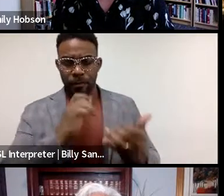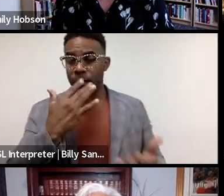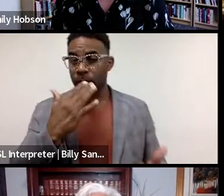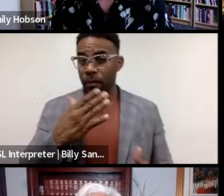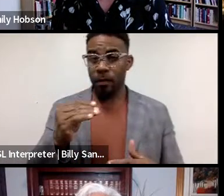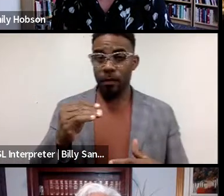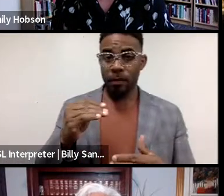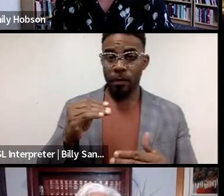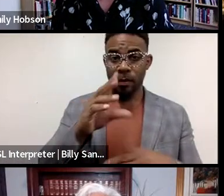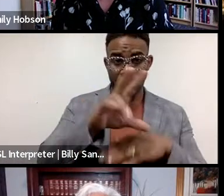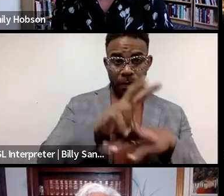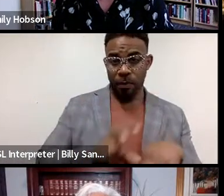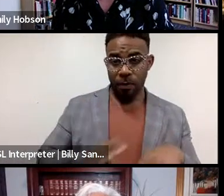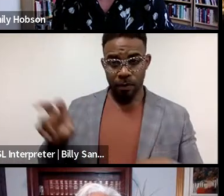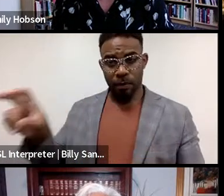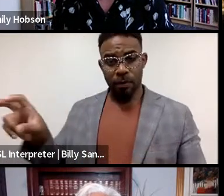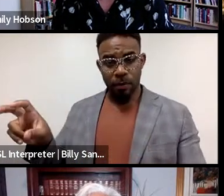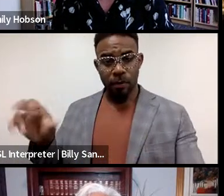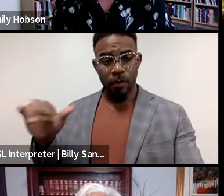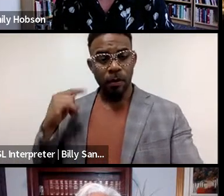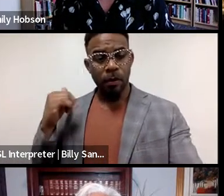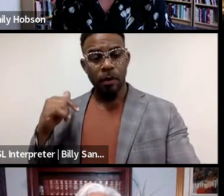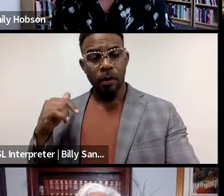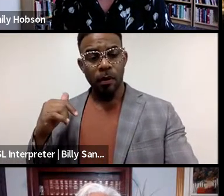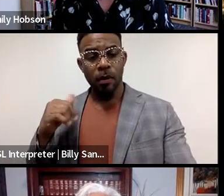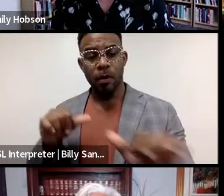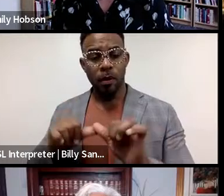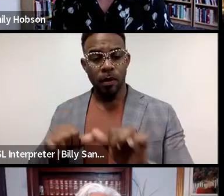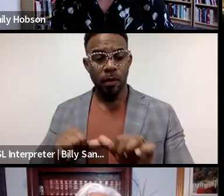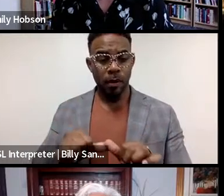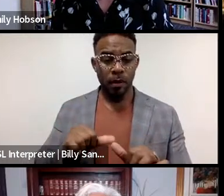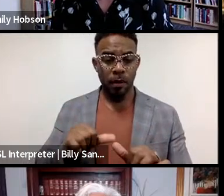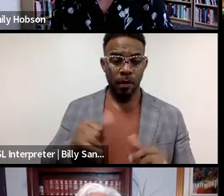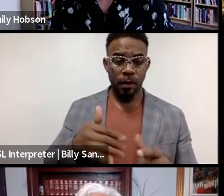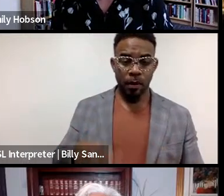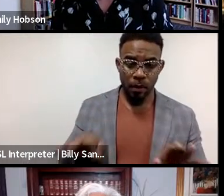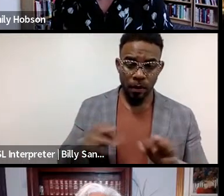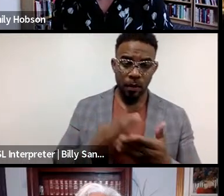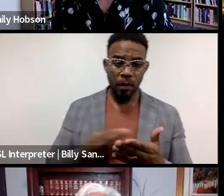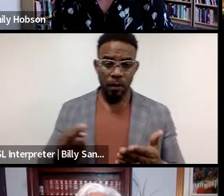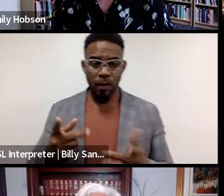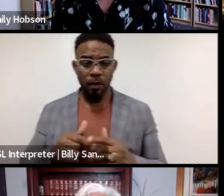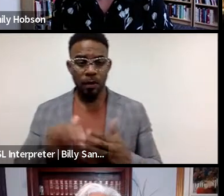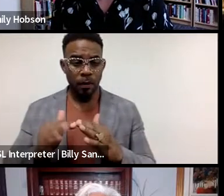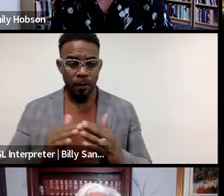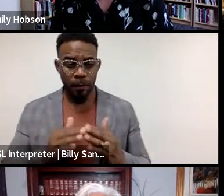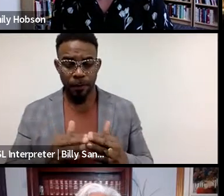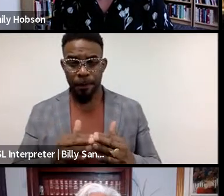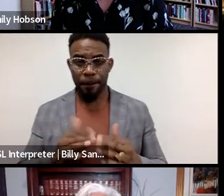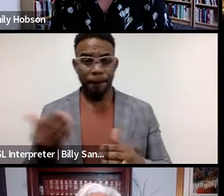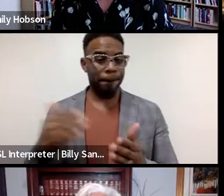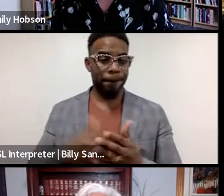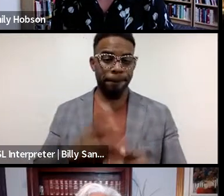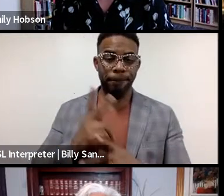and disinvesting in the long term vital resources from those communities has again kept us in this cycle